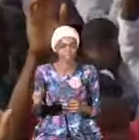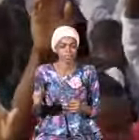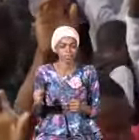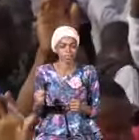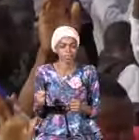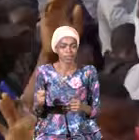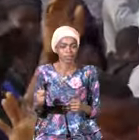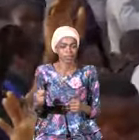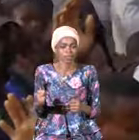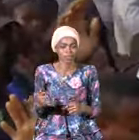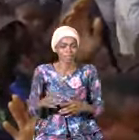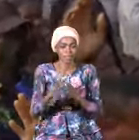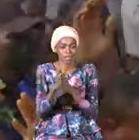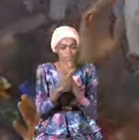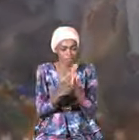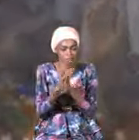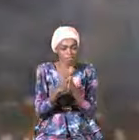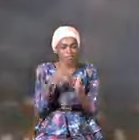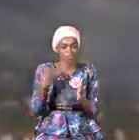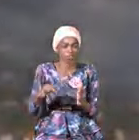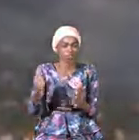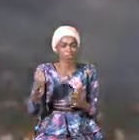the passion of an eagle.